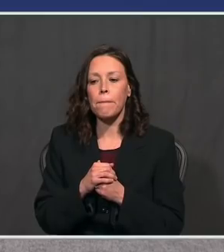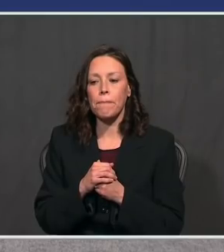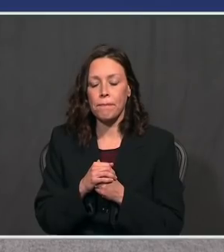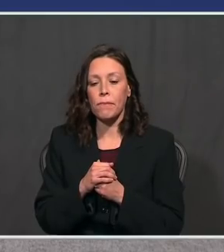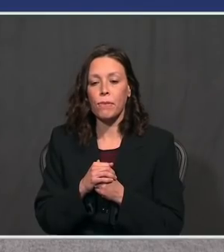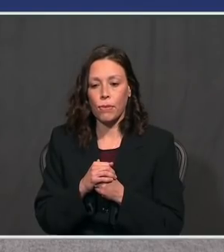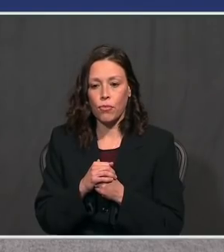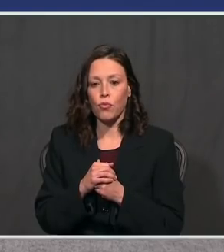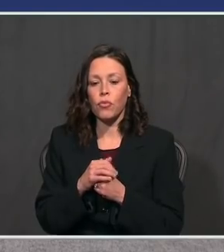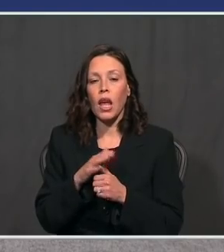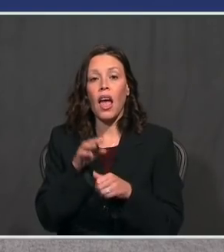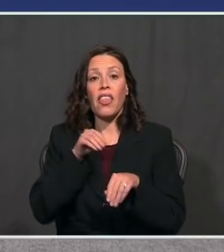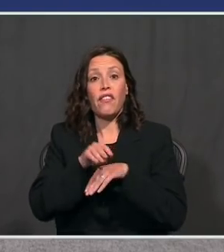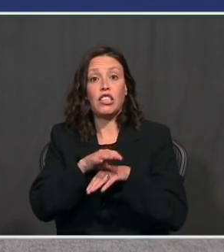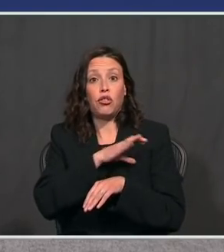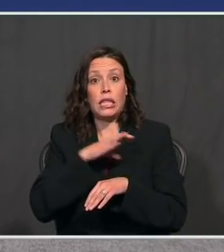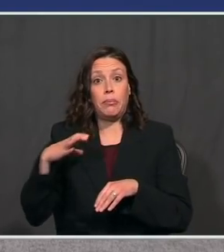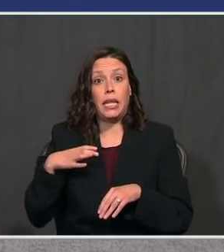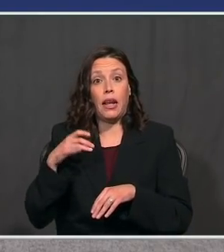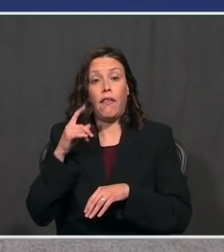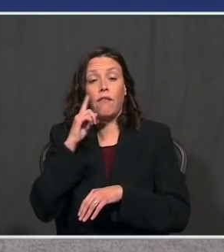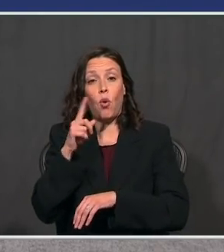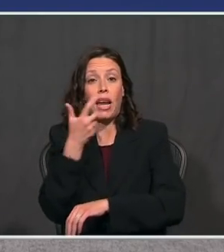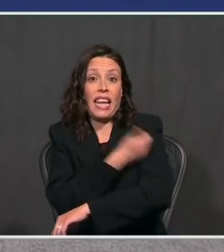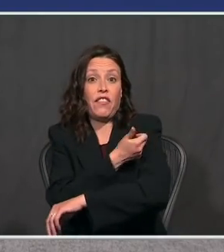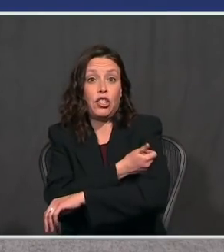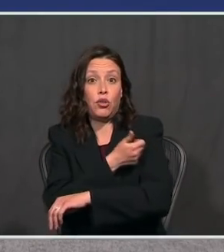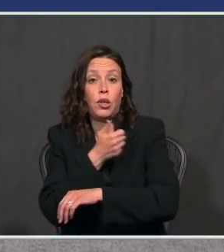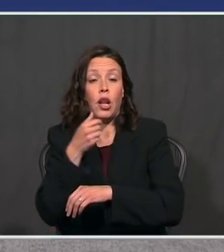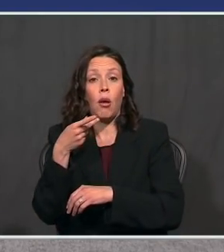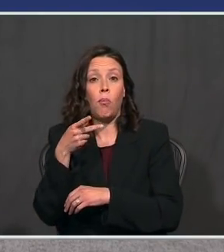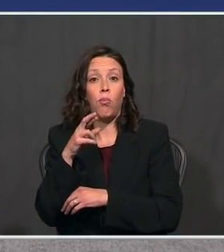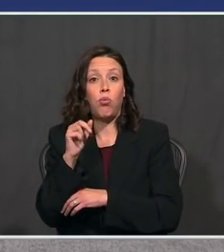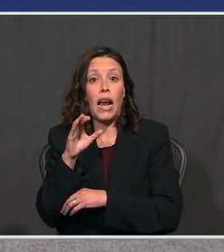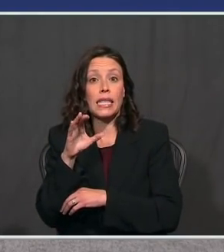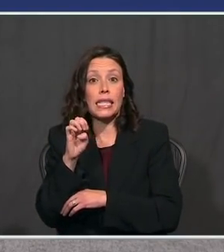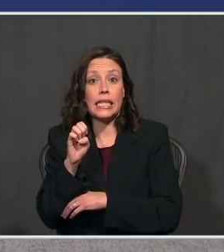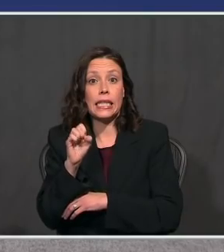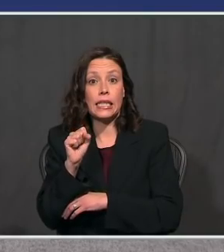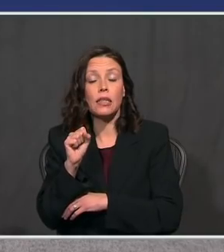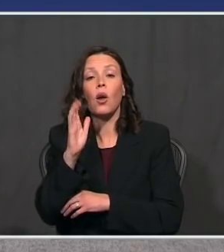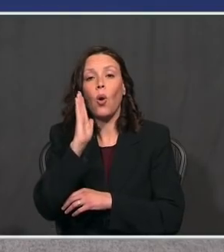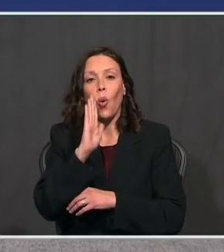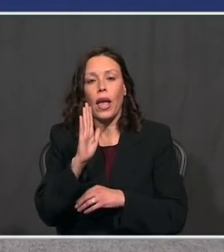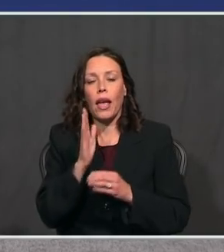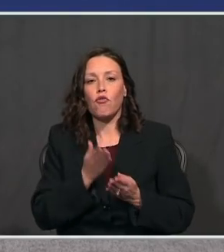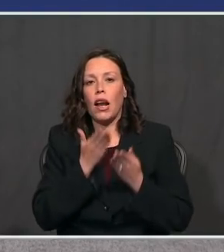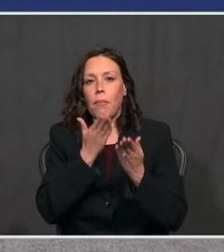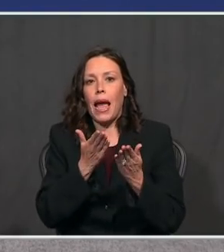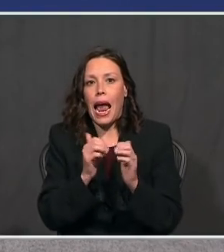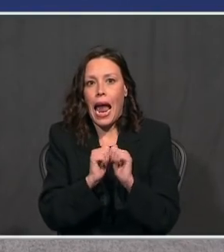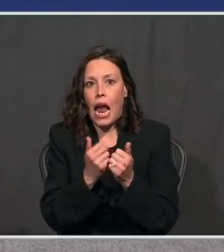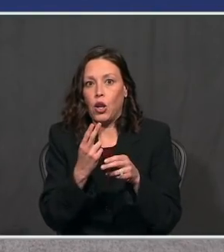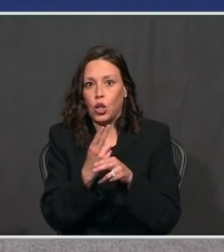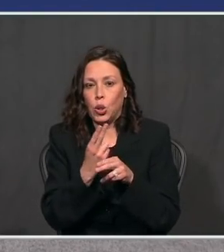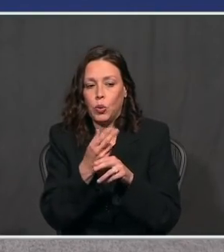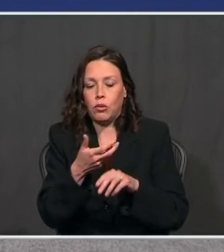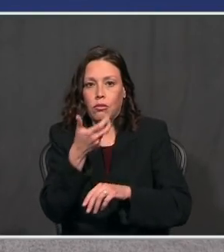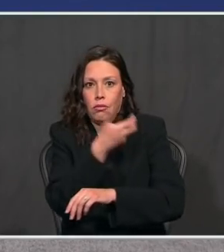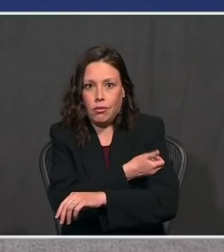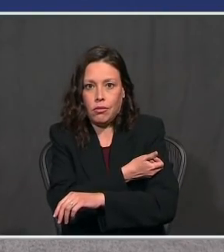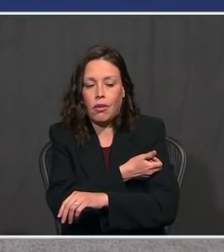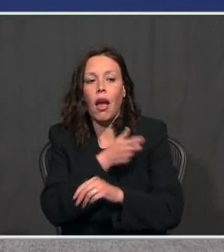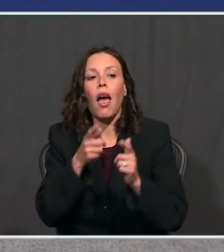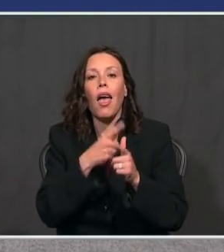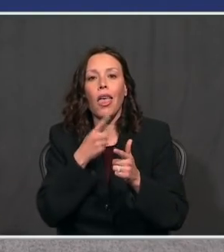but the Advisory Committee of Immunization Practices will make further recommendations about use of the vaccine. The vaccine will then get